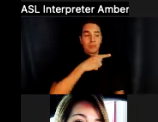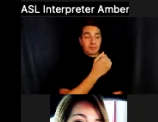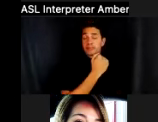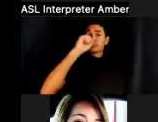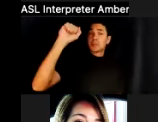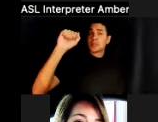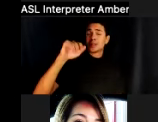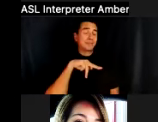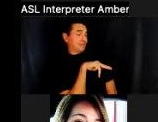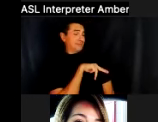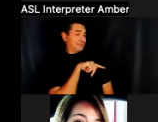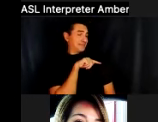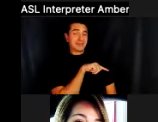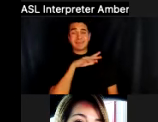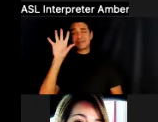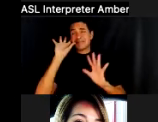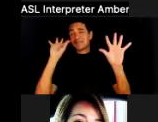about that language too that we use, right?